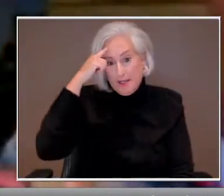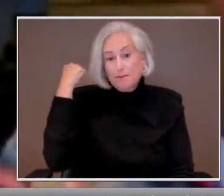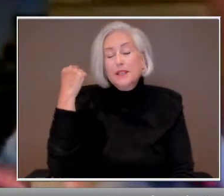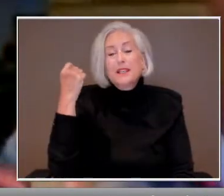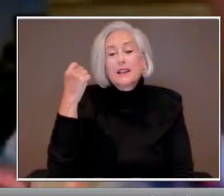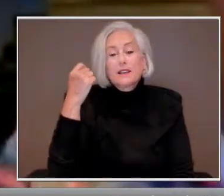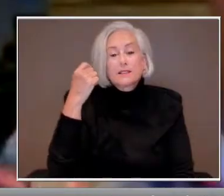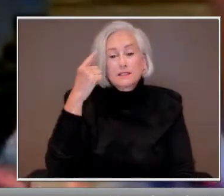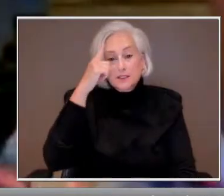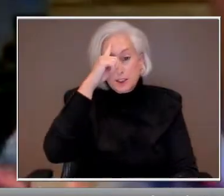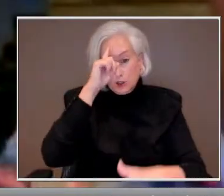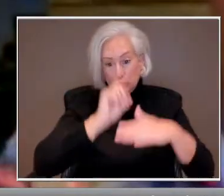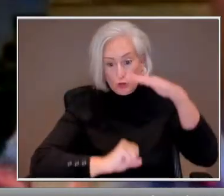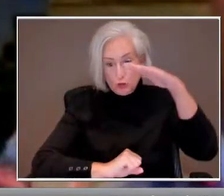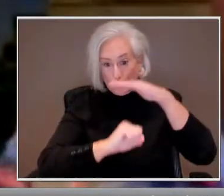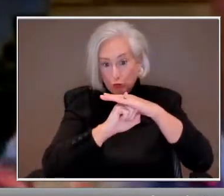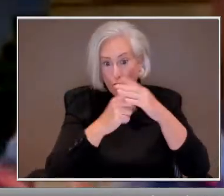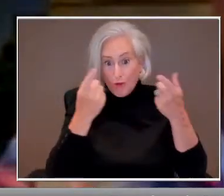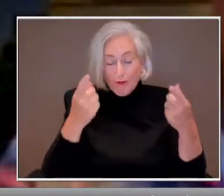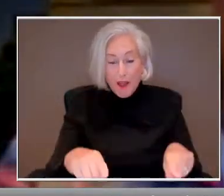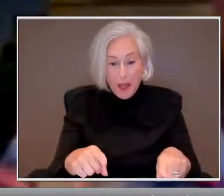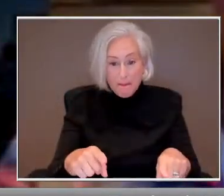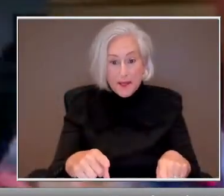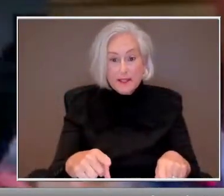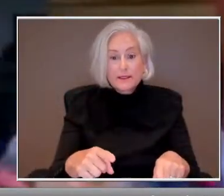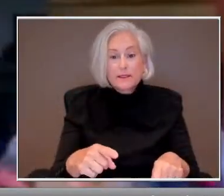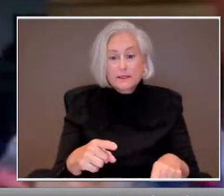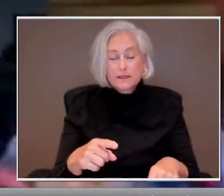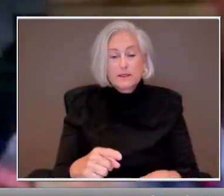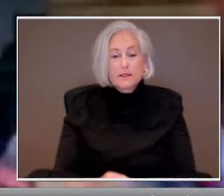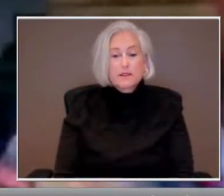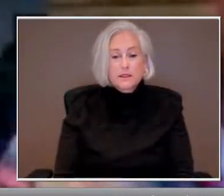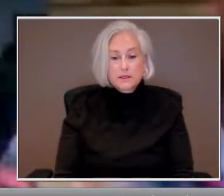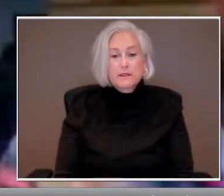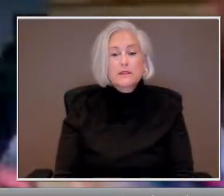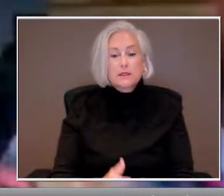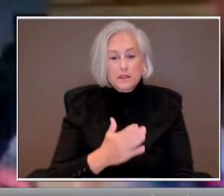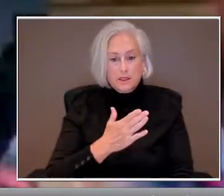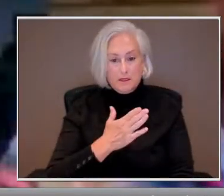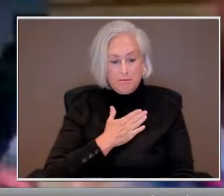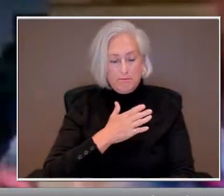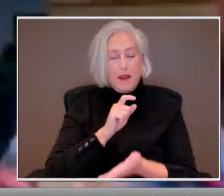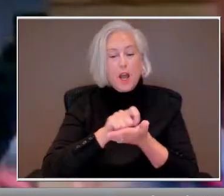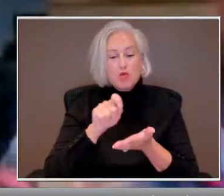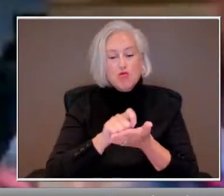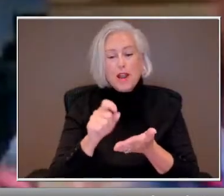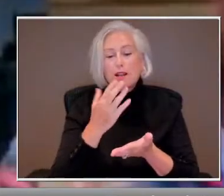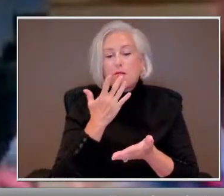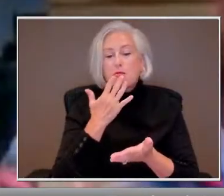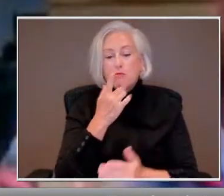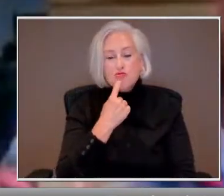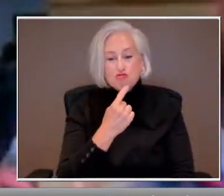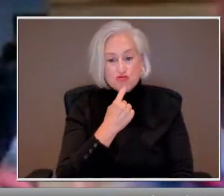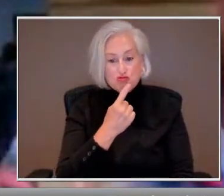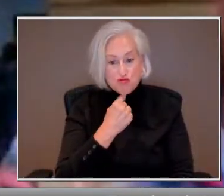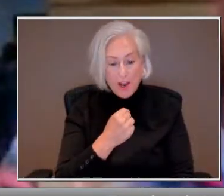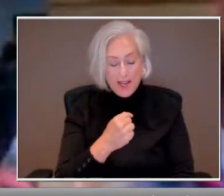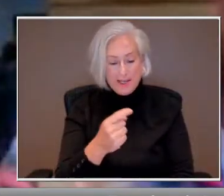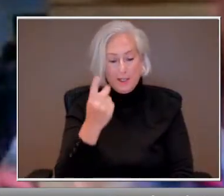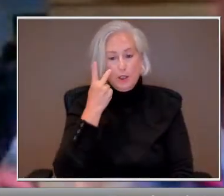stroke, I can do the writing in red, and I can see